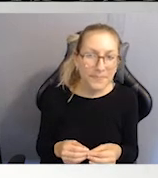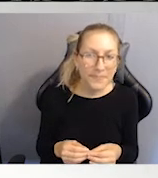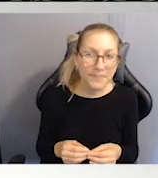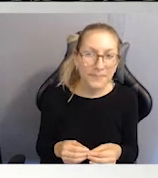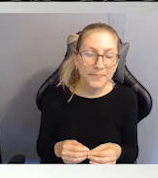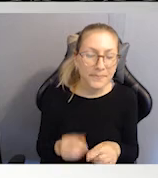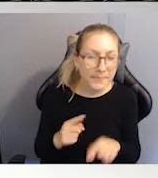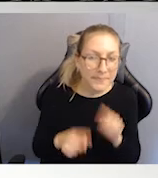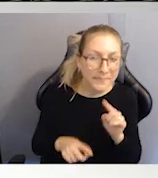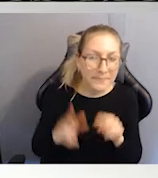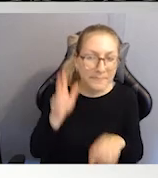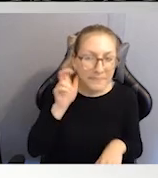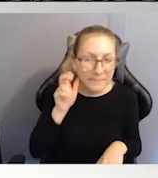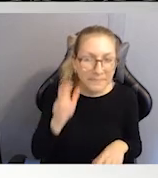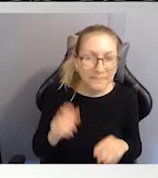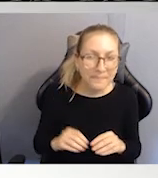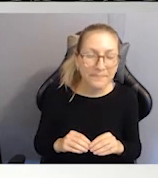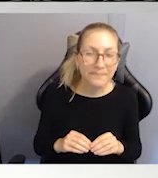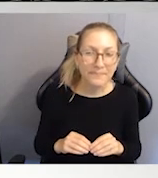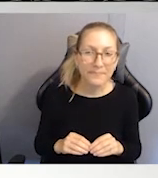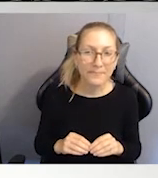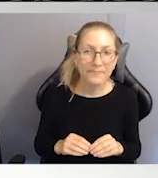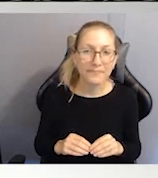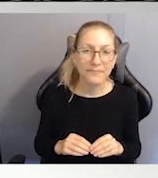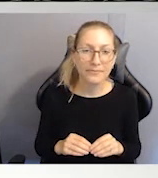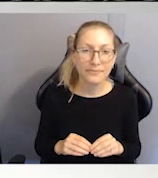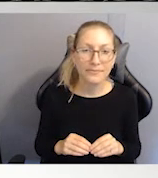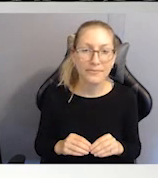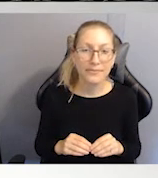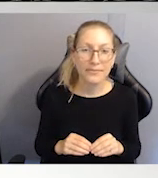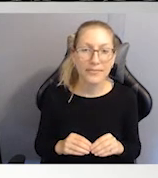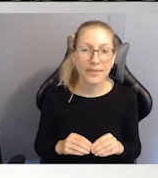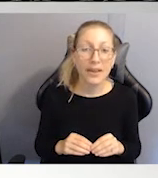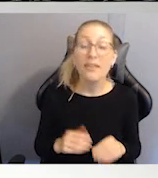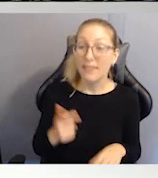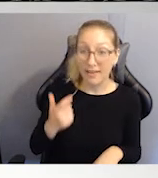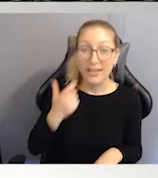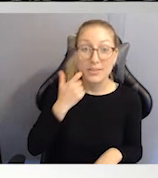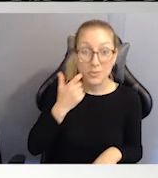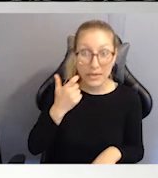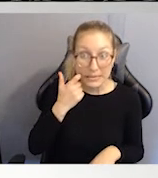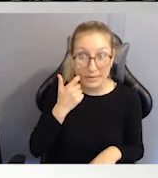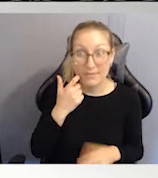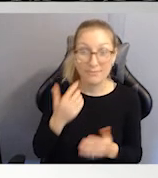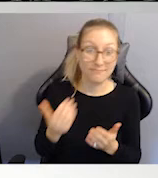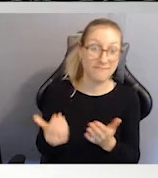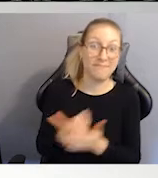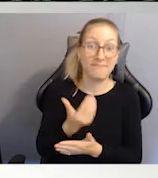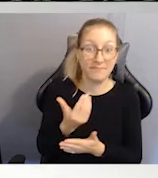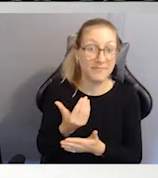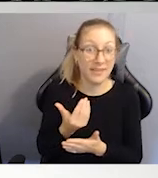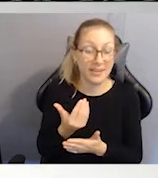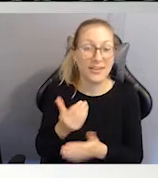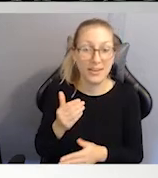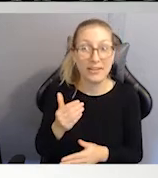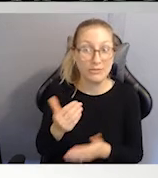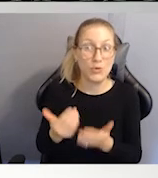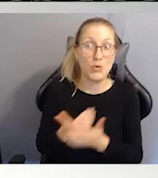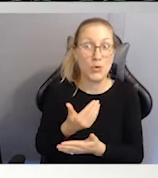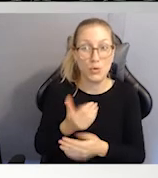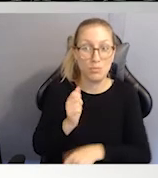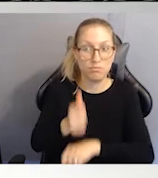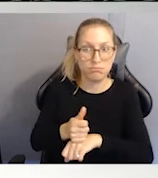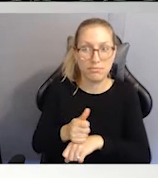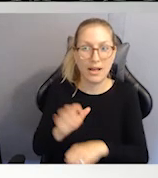a 501c3 nonprofit. Which is recent, by the way. That's our new thing. We did become 501c3. And we